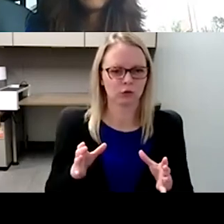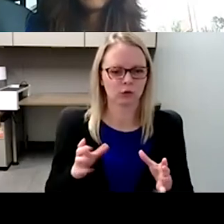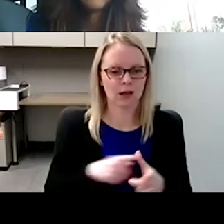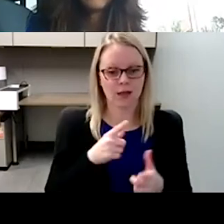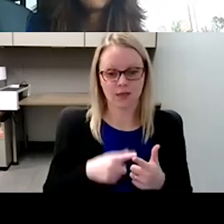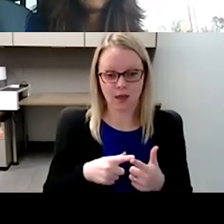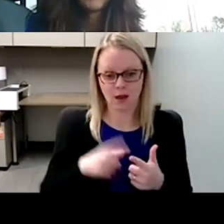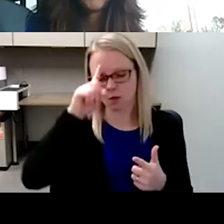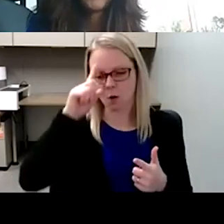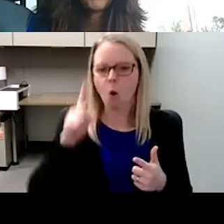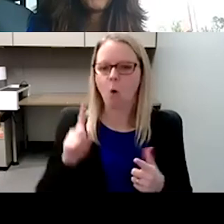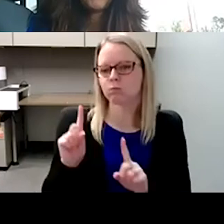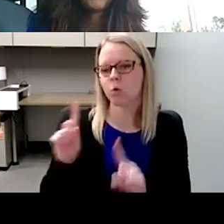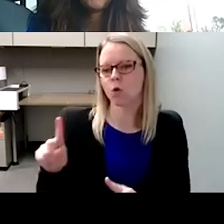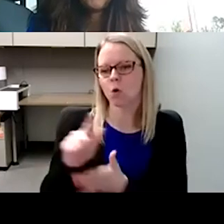school.